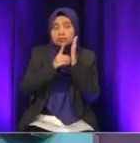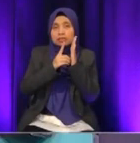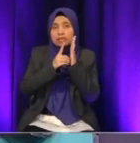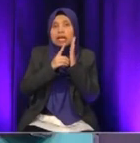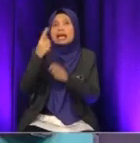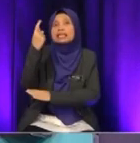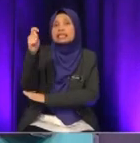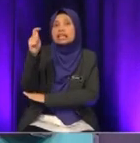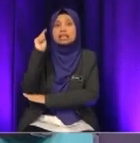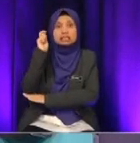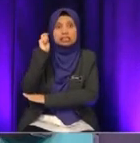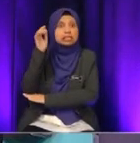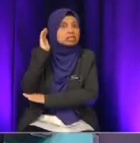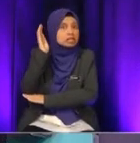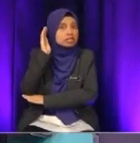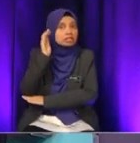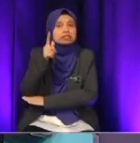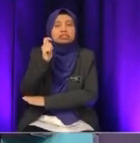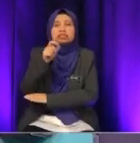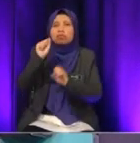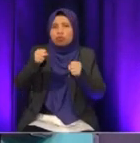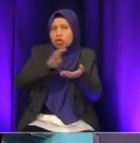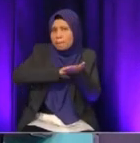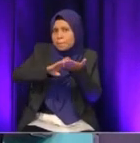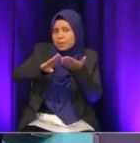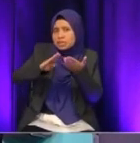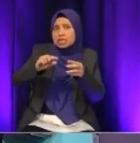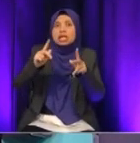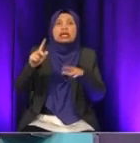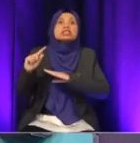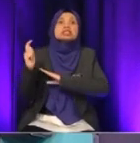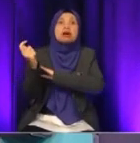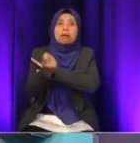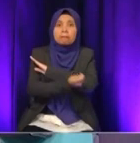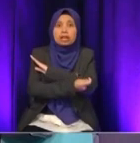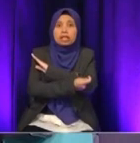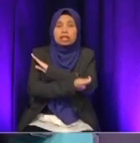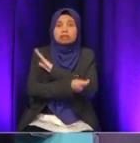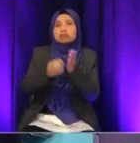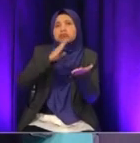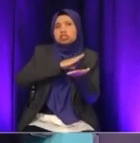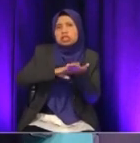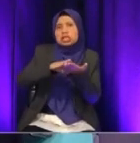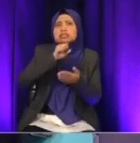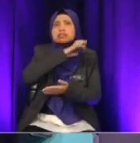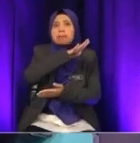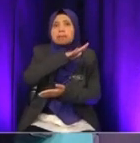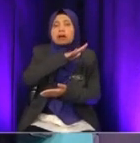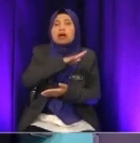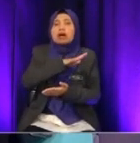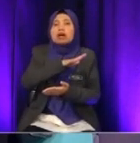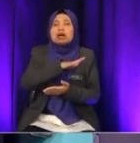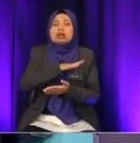often involve work on a community garden or youth center. Some tasks might involve clearing rubbish from an area, whereas others involve